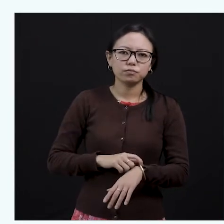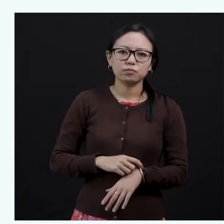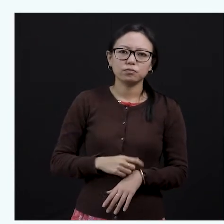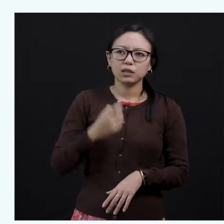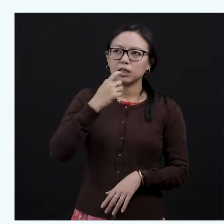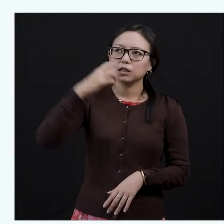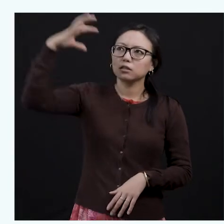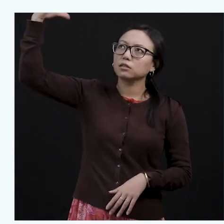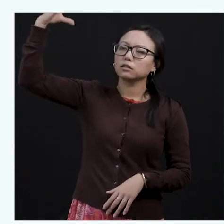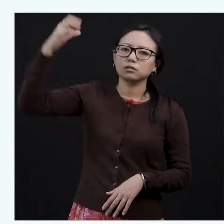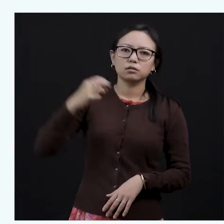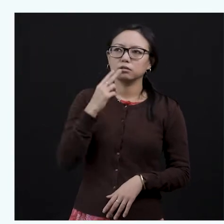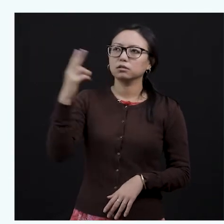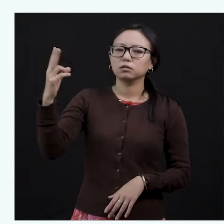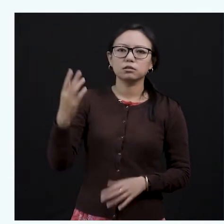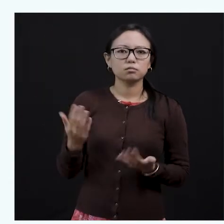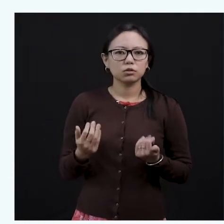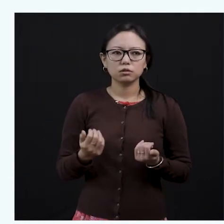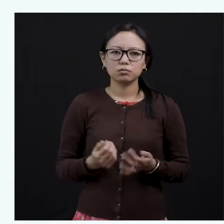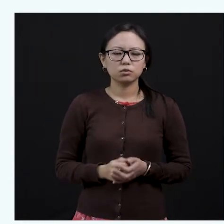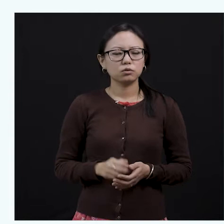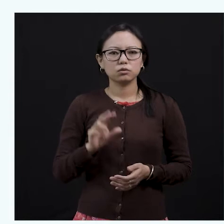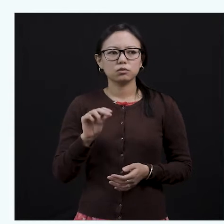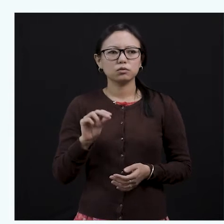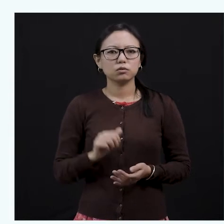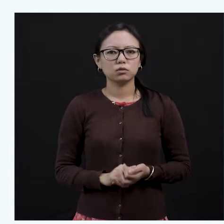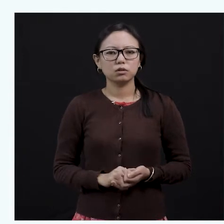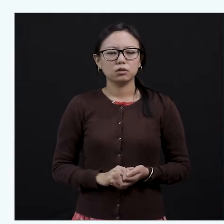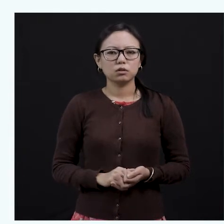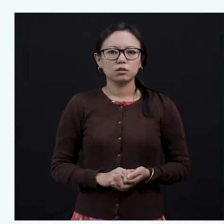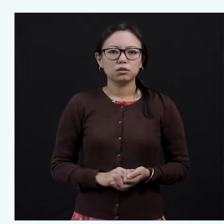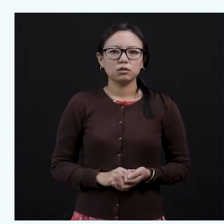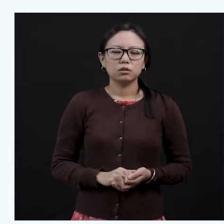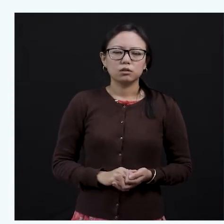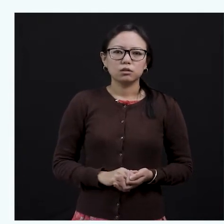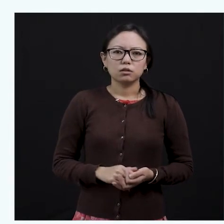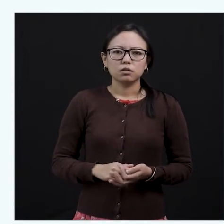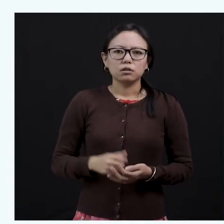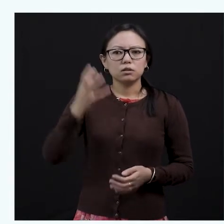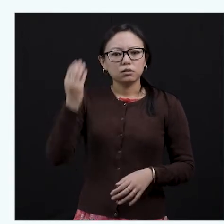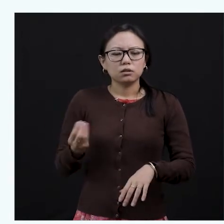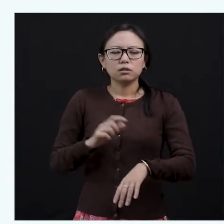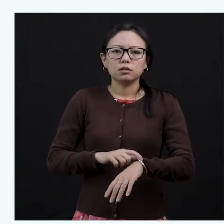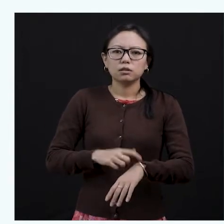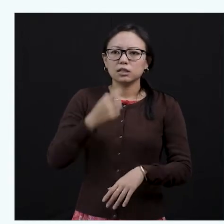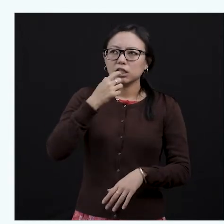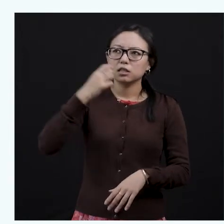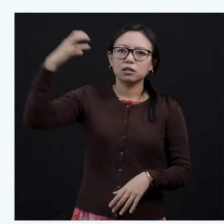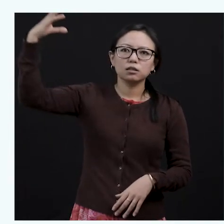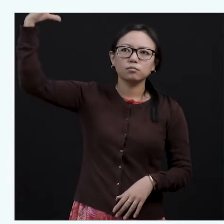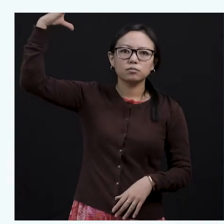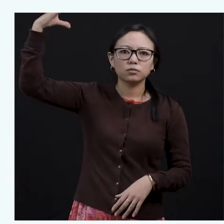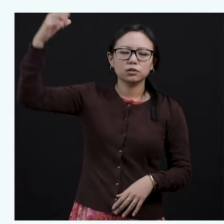night the moon gives the reflection of the sun. Okay, so the moon and the sun, they